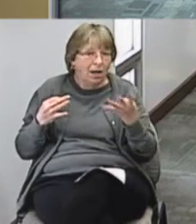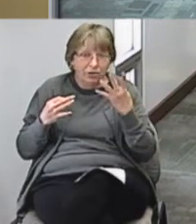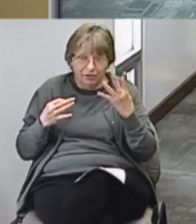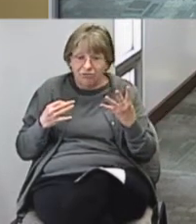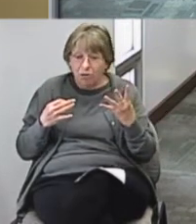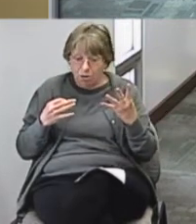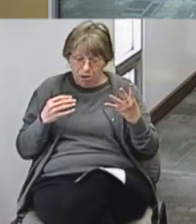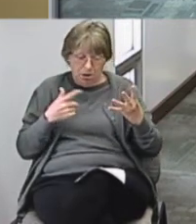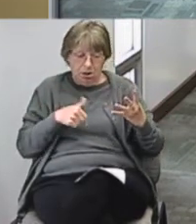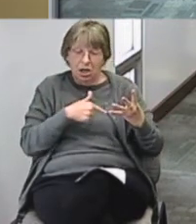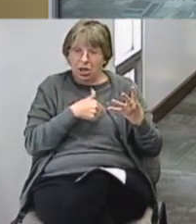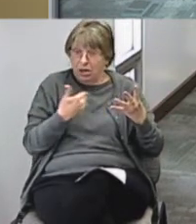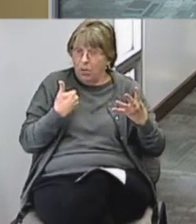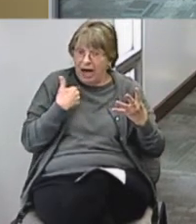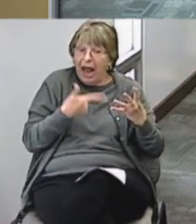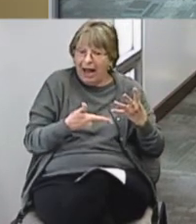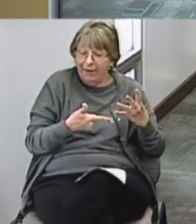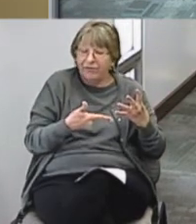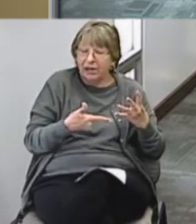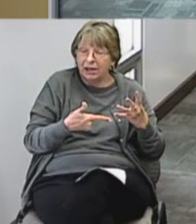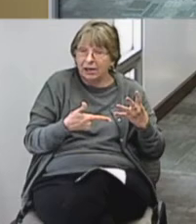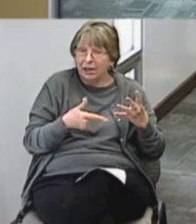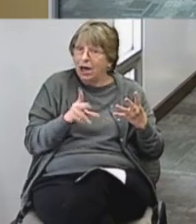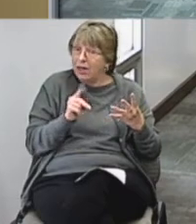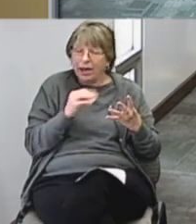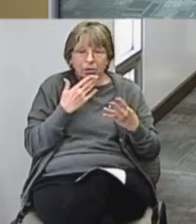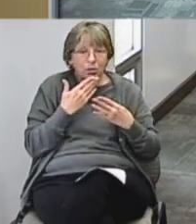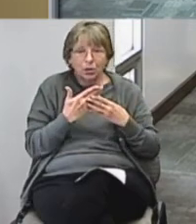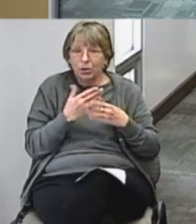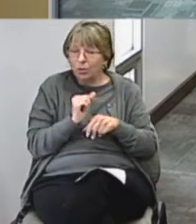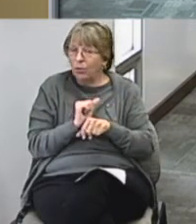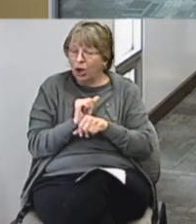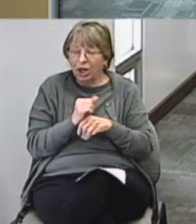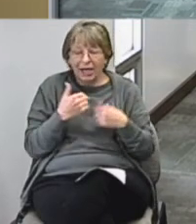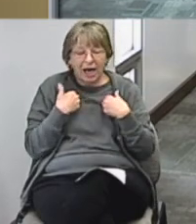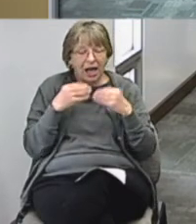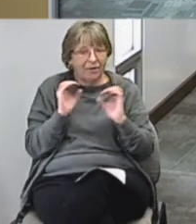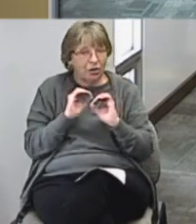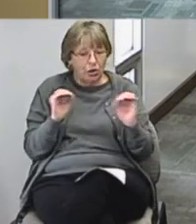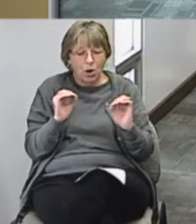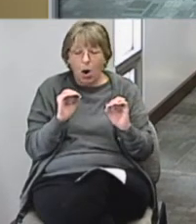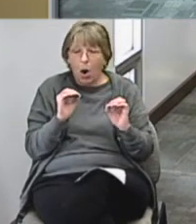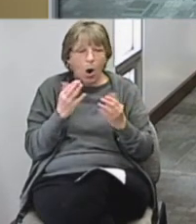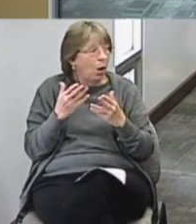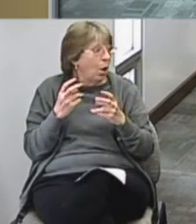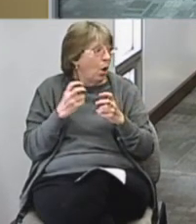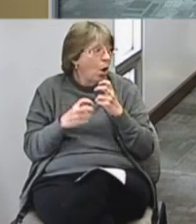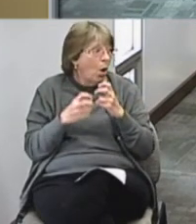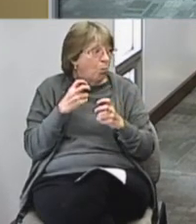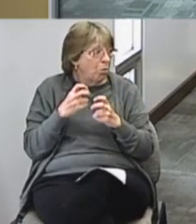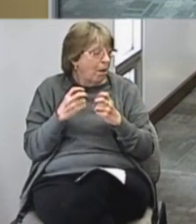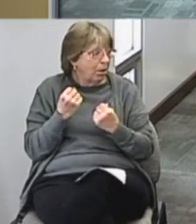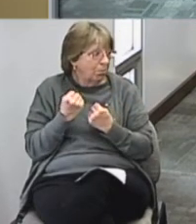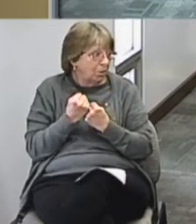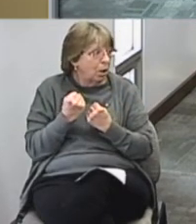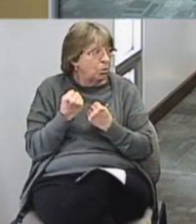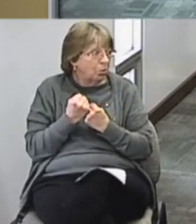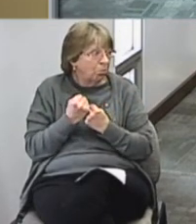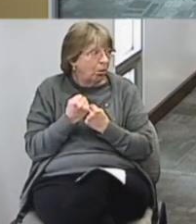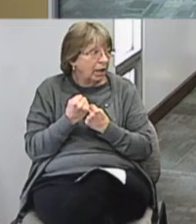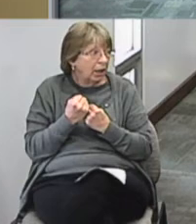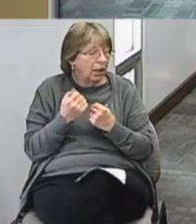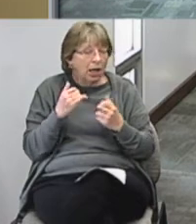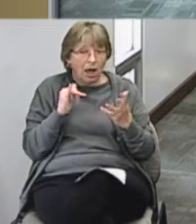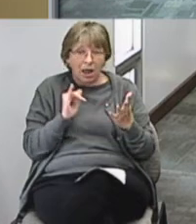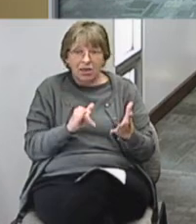great job in our community, and I have no problem whatsoever supporting the recommendation. And I think it takes made. all of us working together. Absolutely.